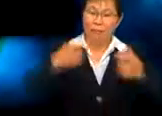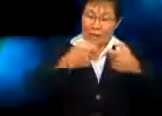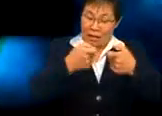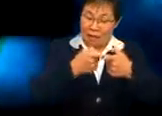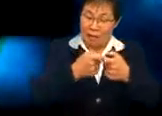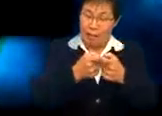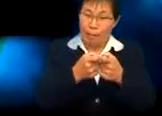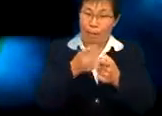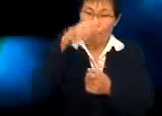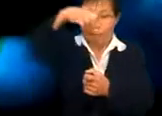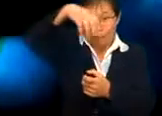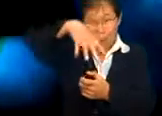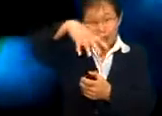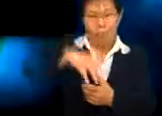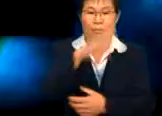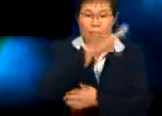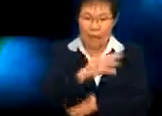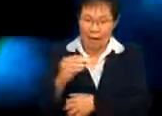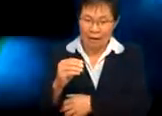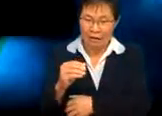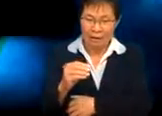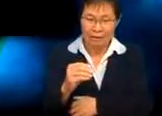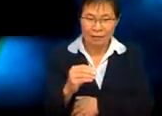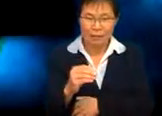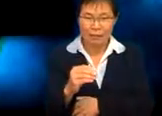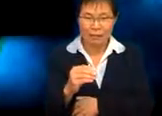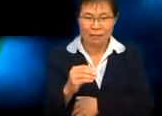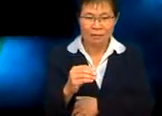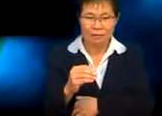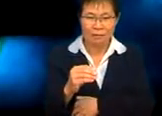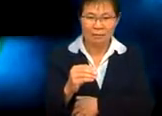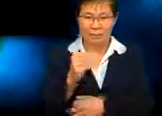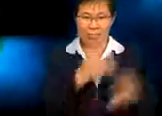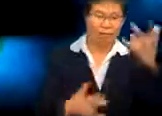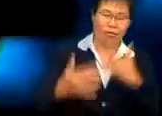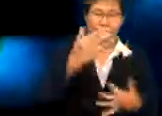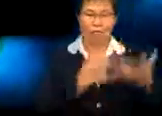electric bulbs, and bonfires.